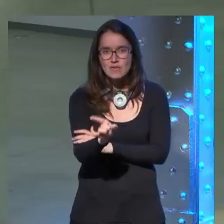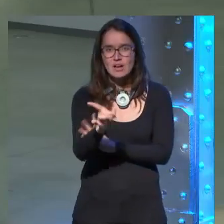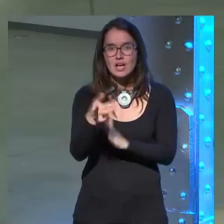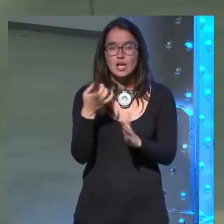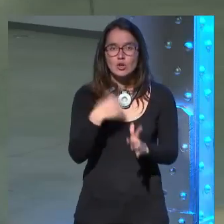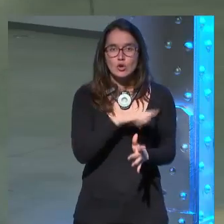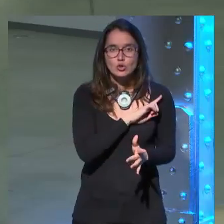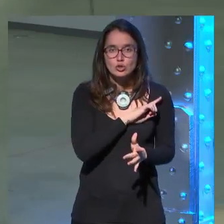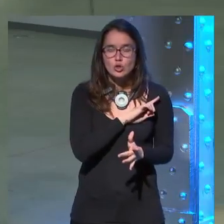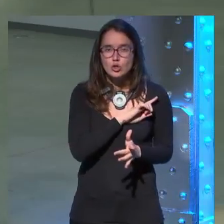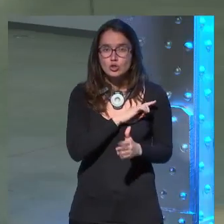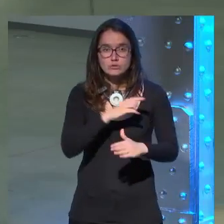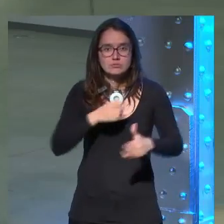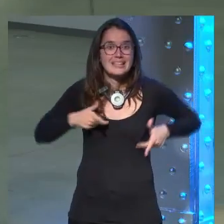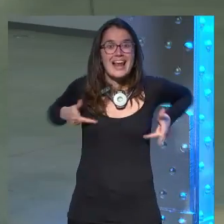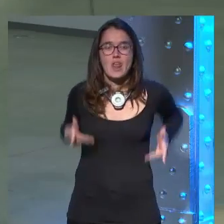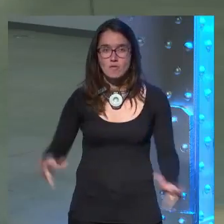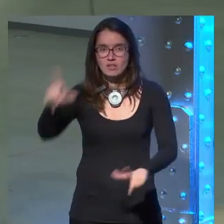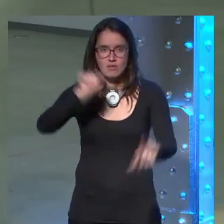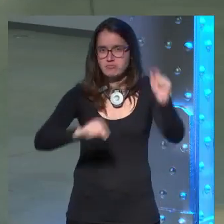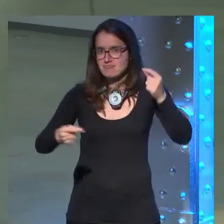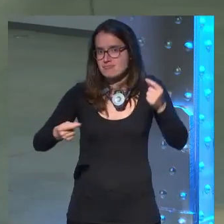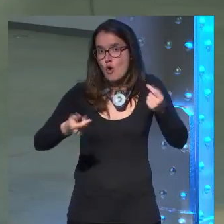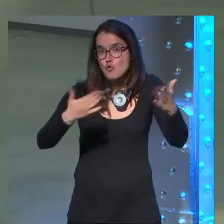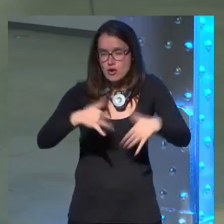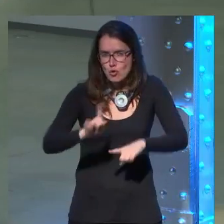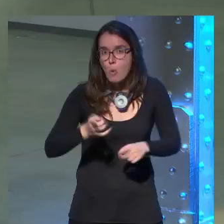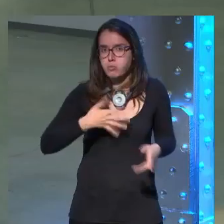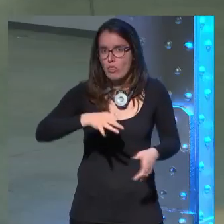will. And I think that's what very often we're talking about,